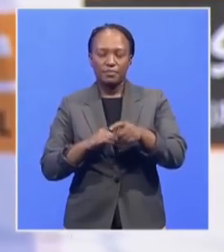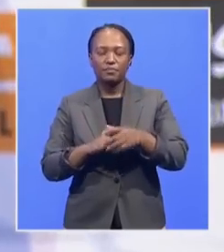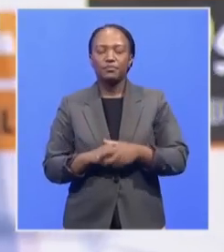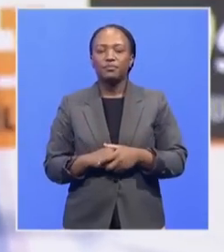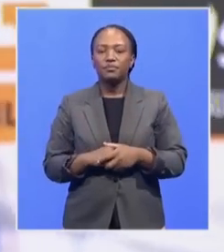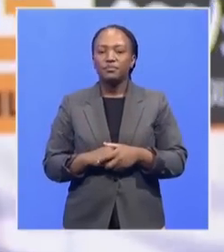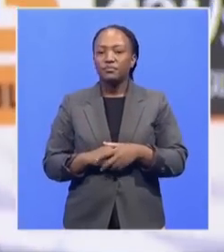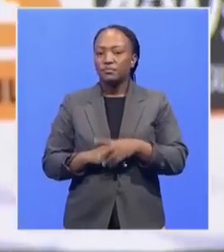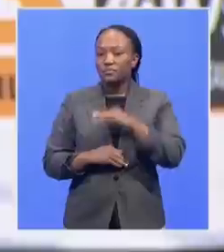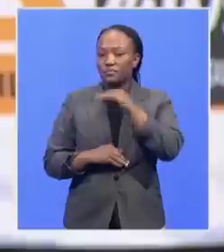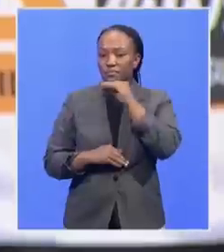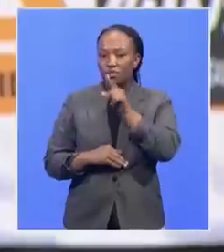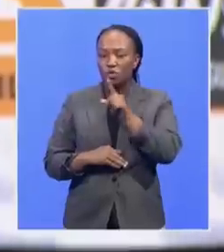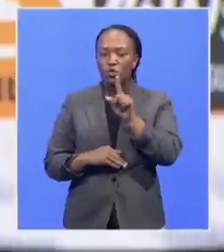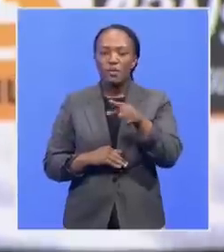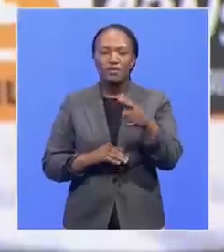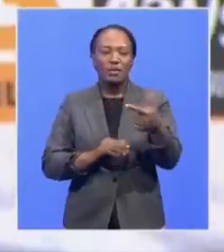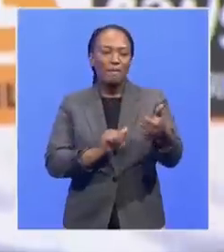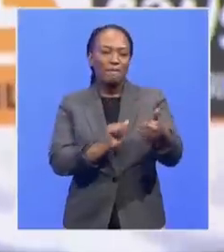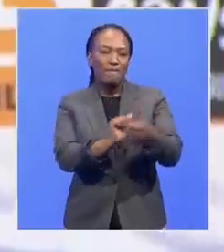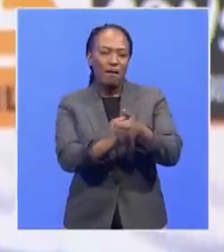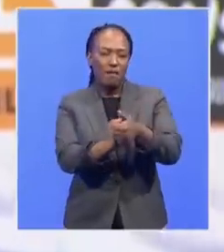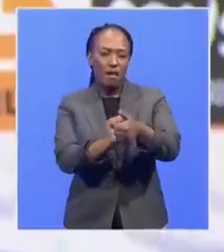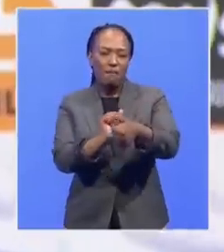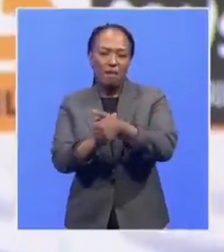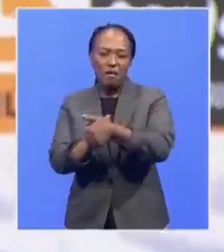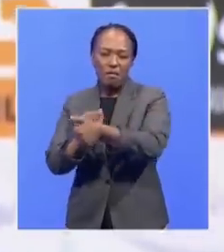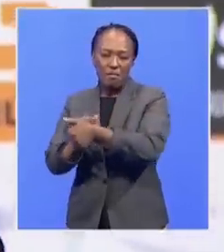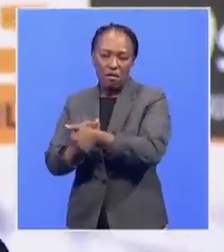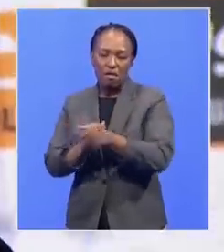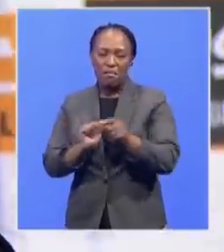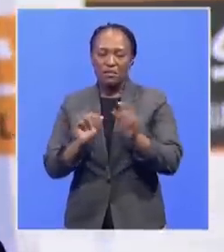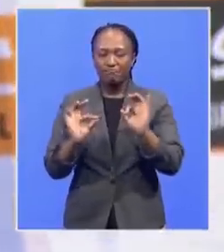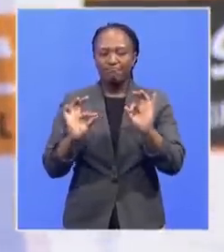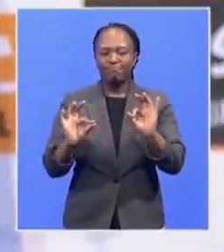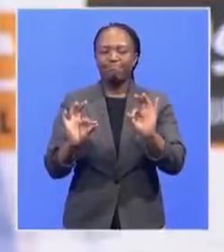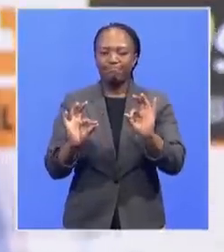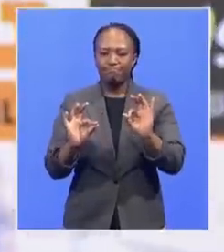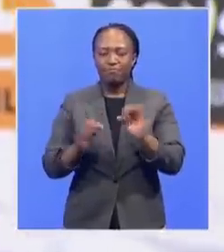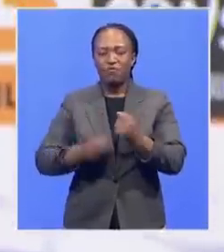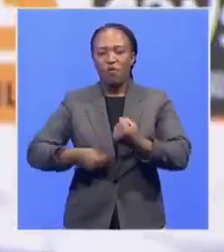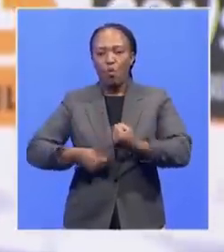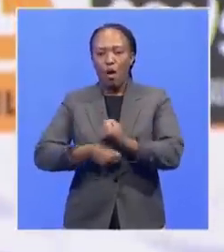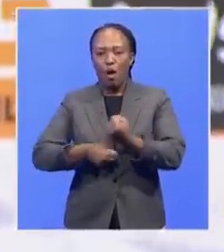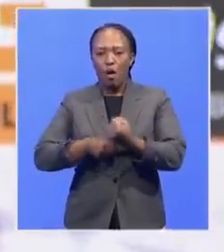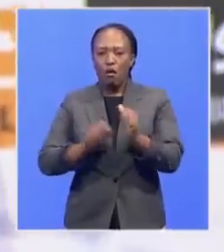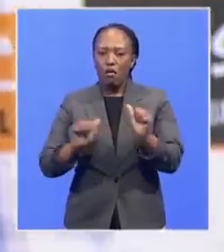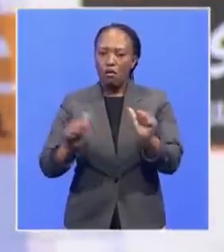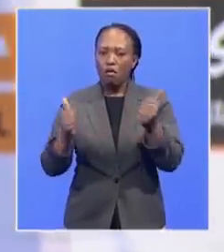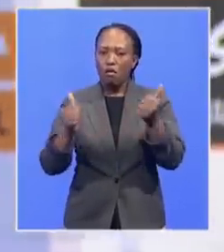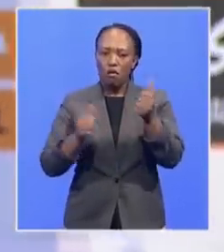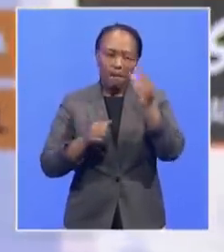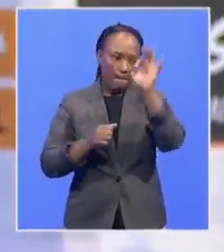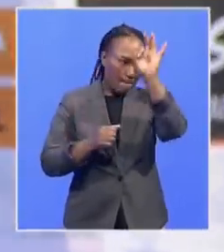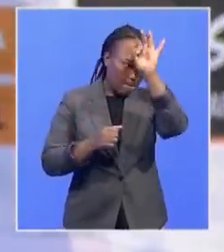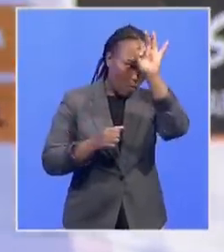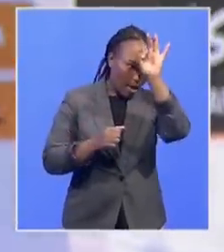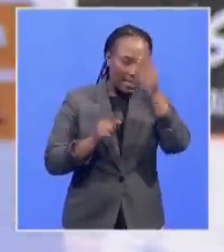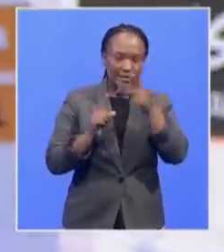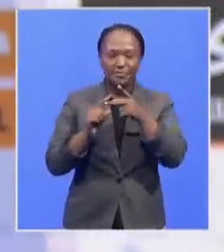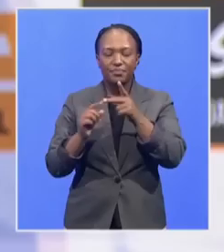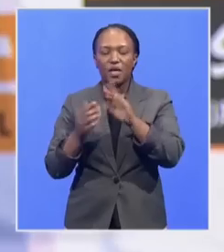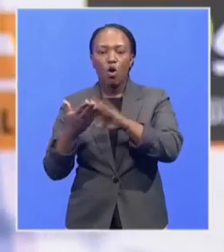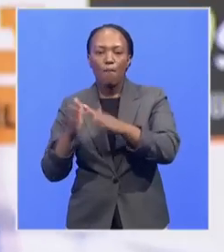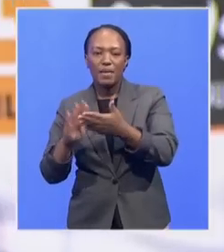partnerships of respect and cooperation between the police and communities,